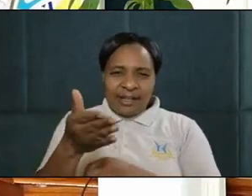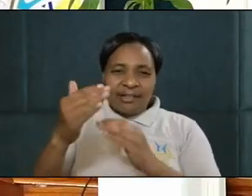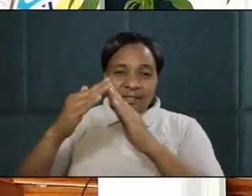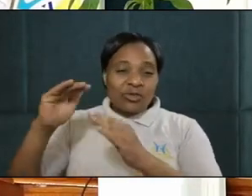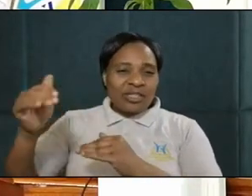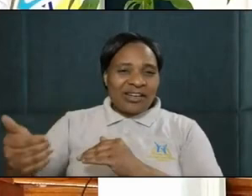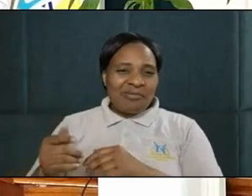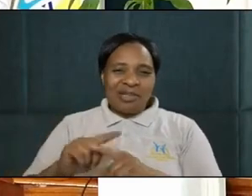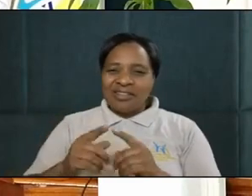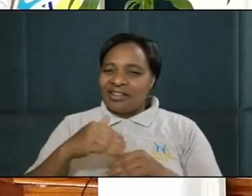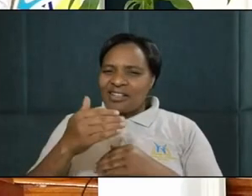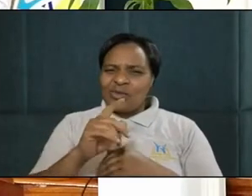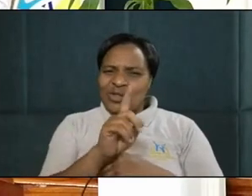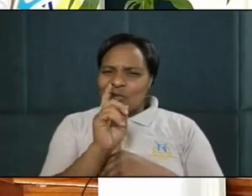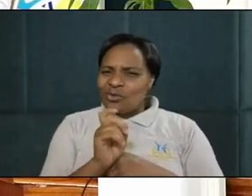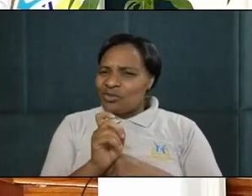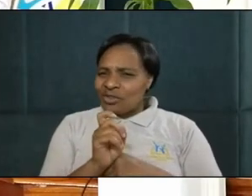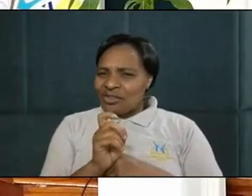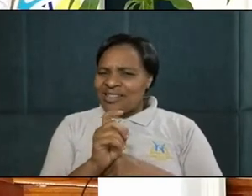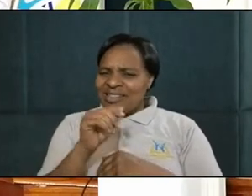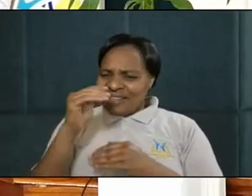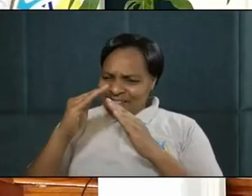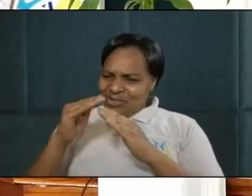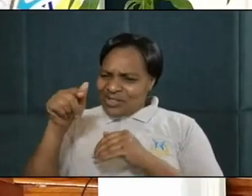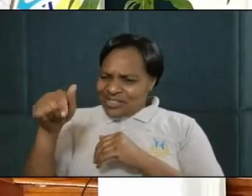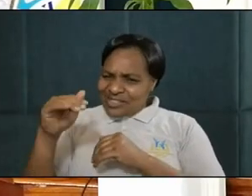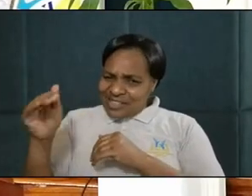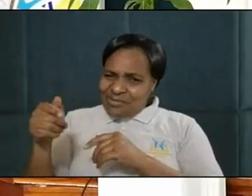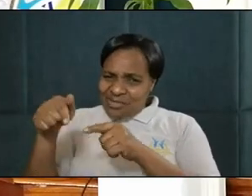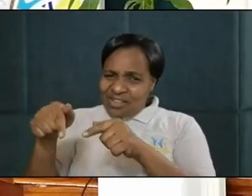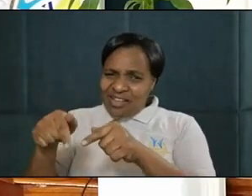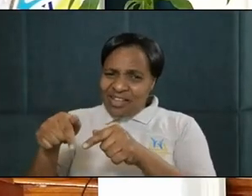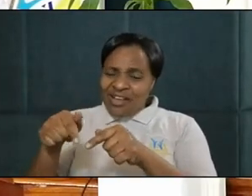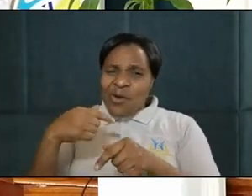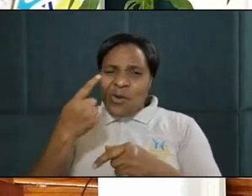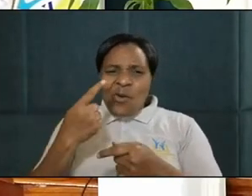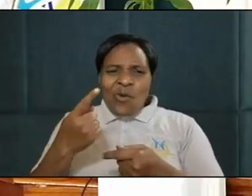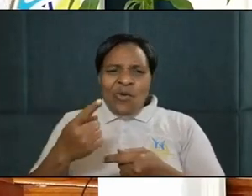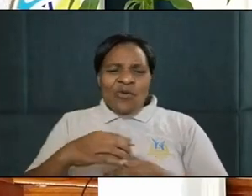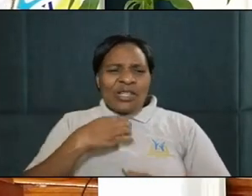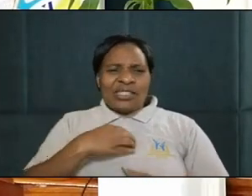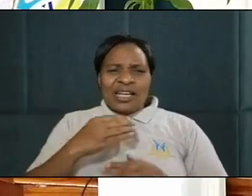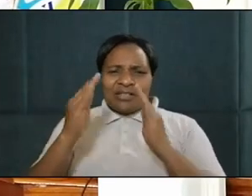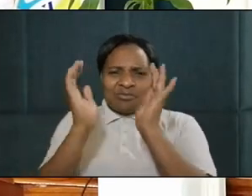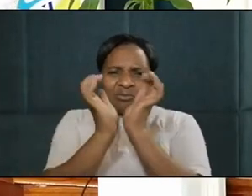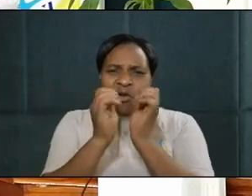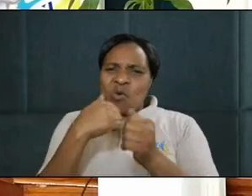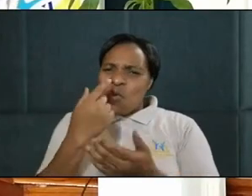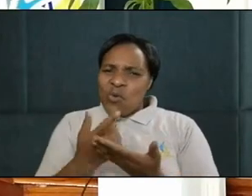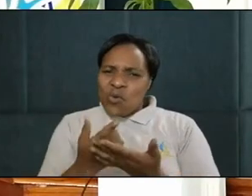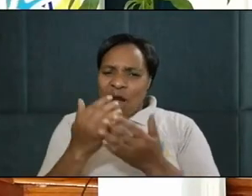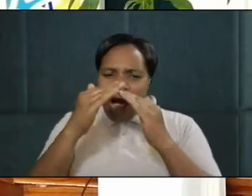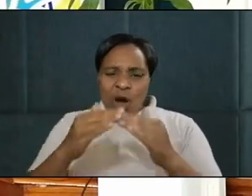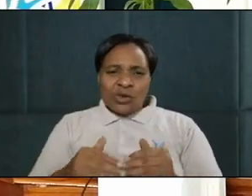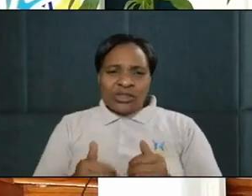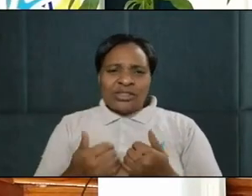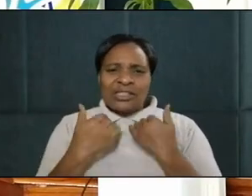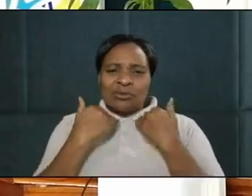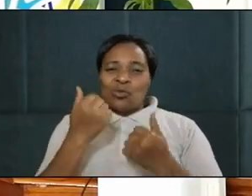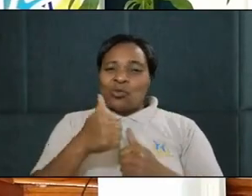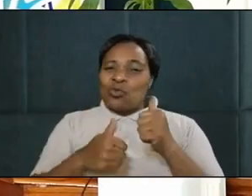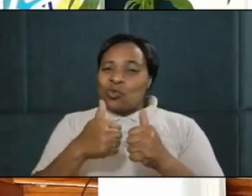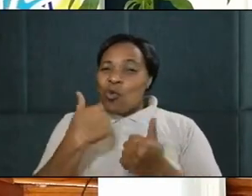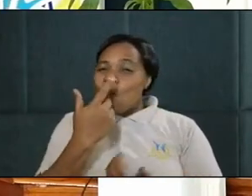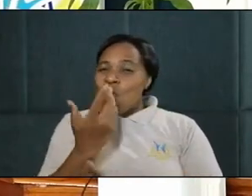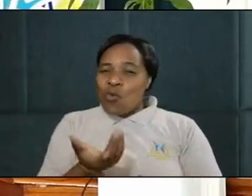Jerusalem. But now the next question is, at Jerusalem, who hosts Paul? Because remember, it's not moving with the house. Who hosts Paul